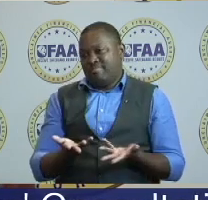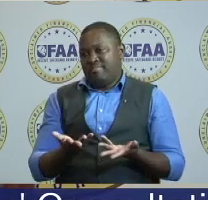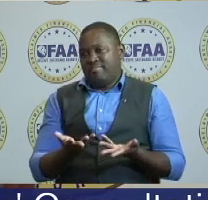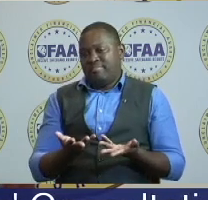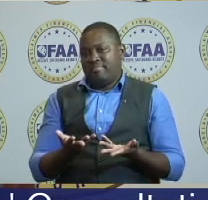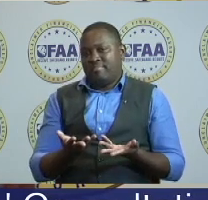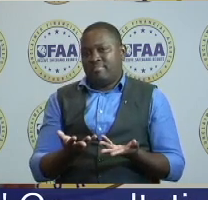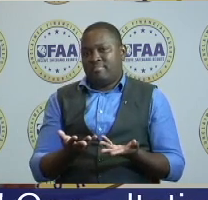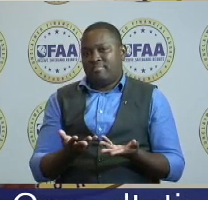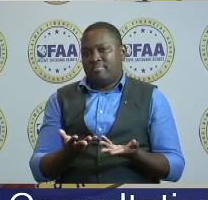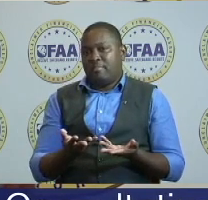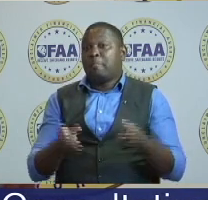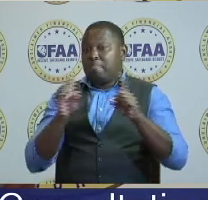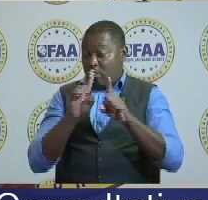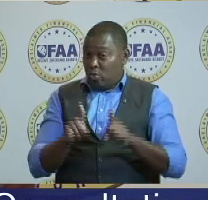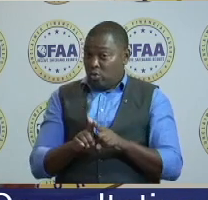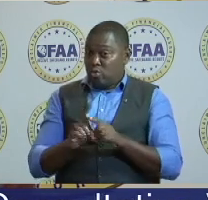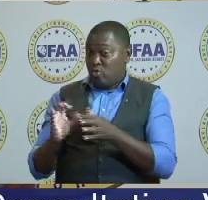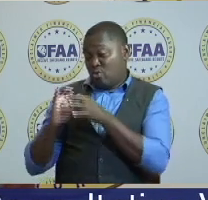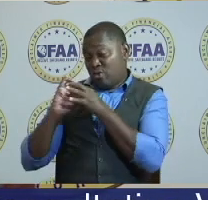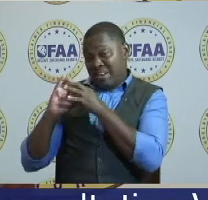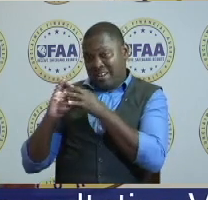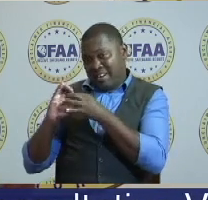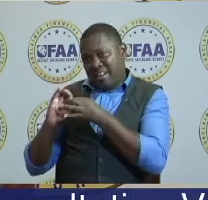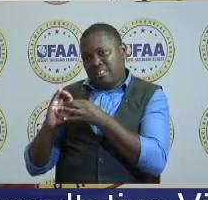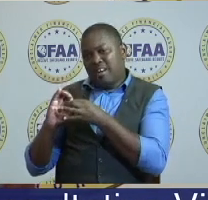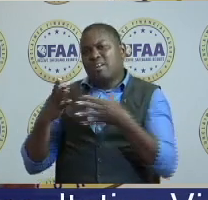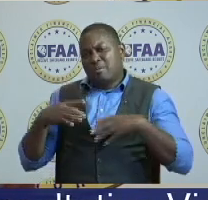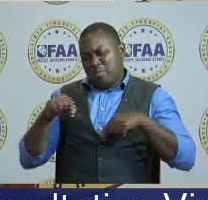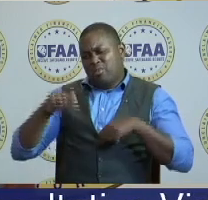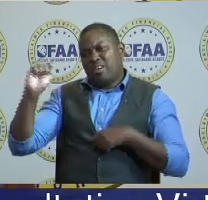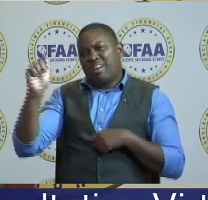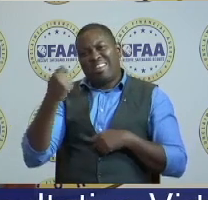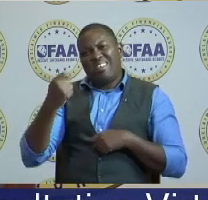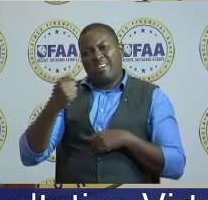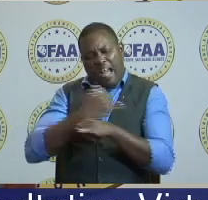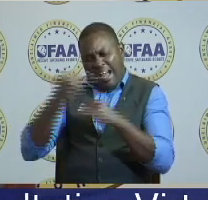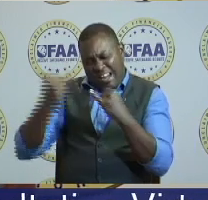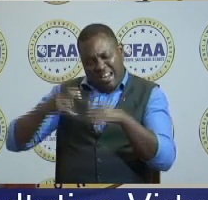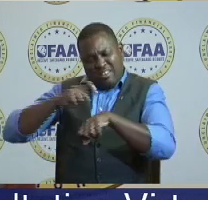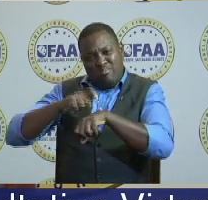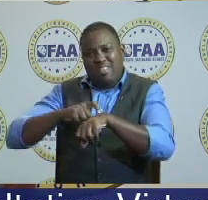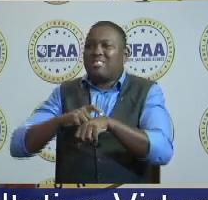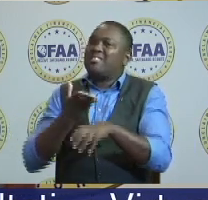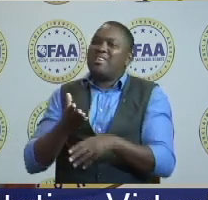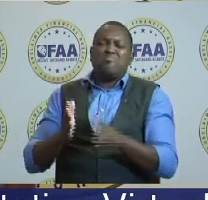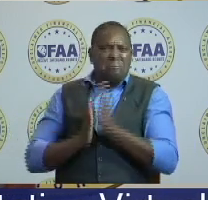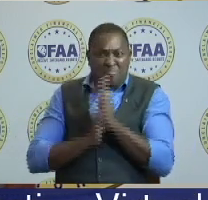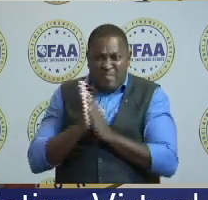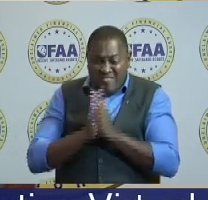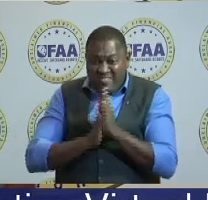I think it's also the aspect of the culture of always doing things at the final minute. And this being as crucial as it is, I